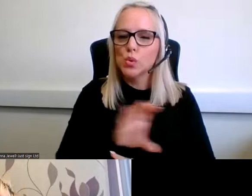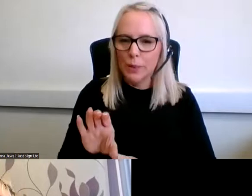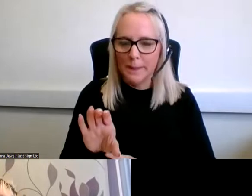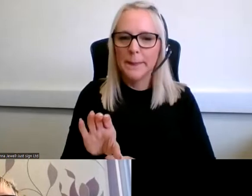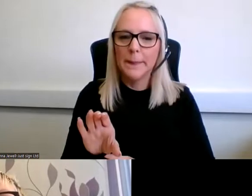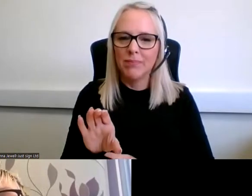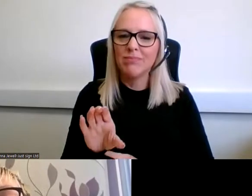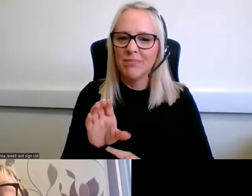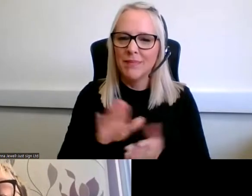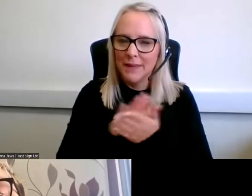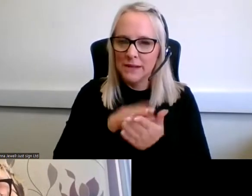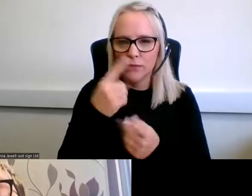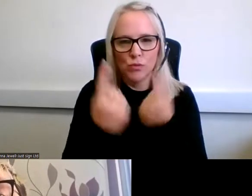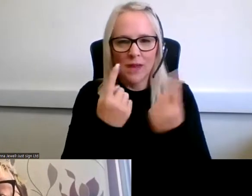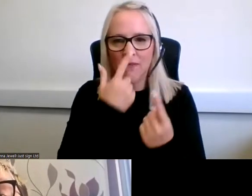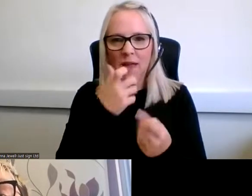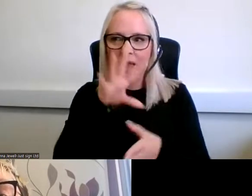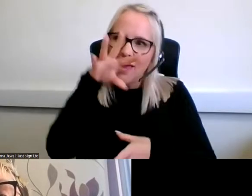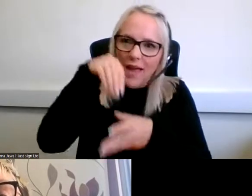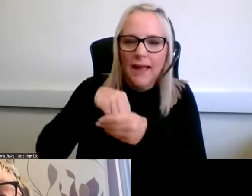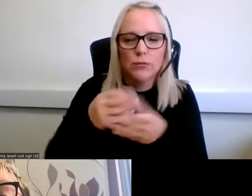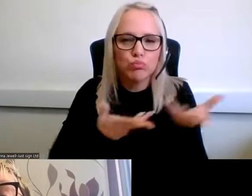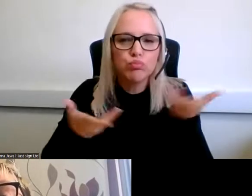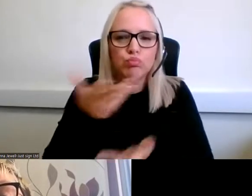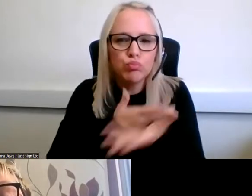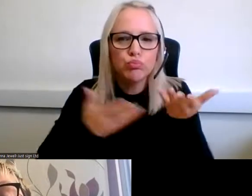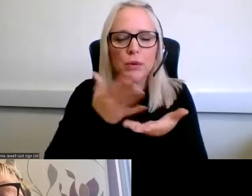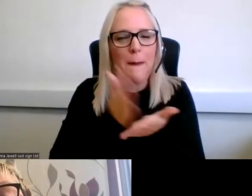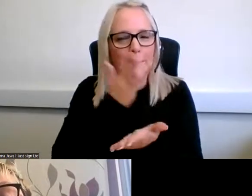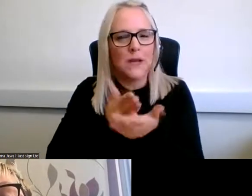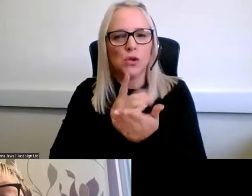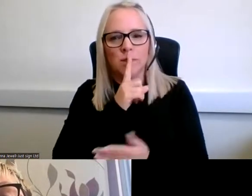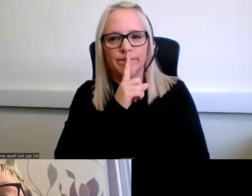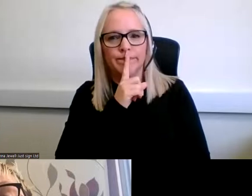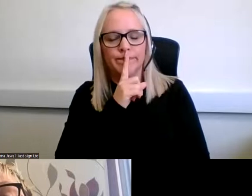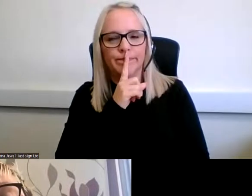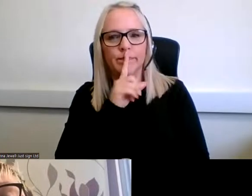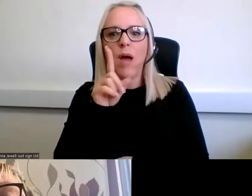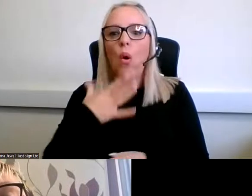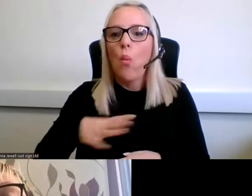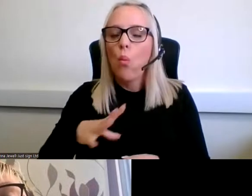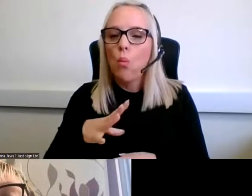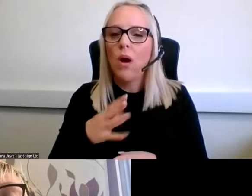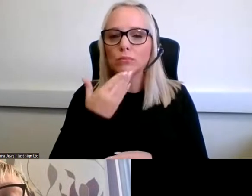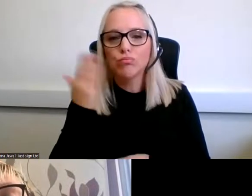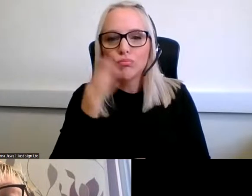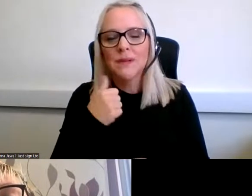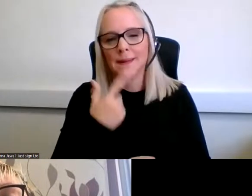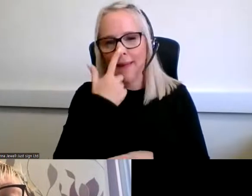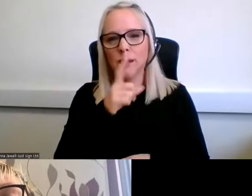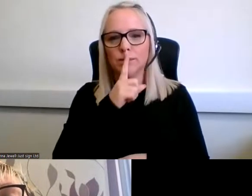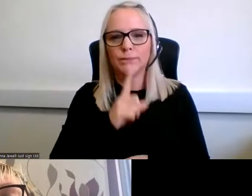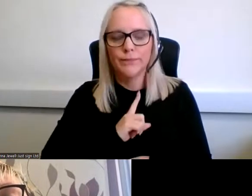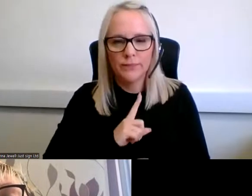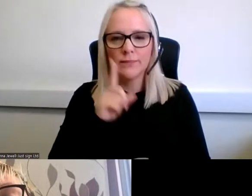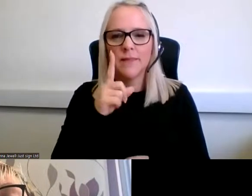fully participate in the discussions, but please do keep your mics off unless you're speaking, and hopefully that can give us a smooth running order.